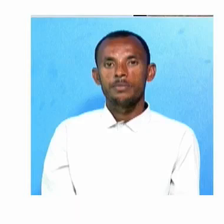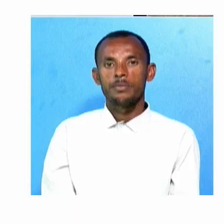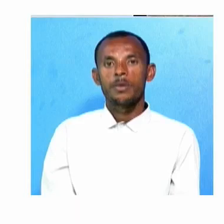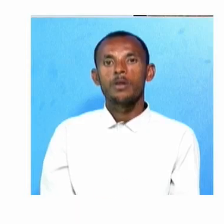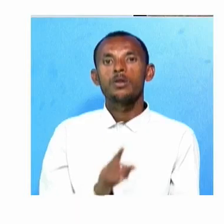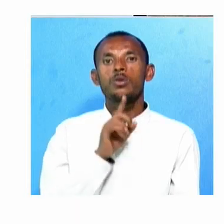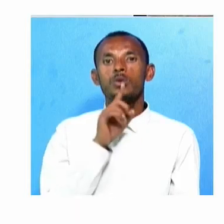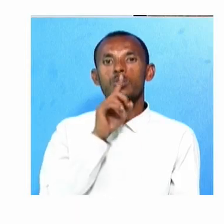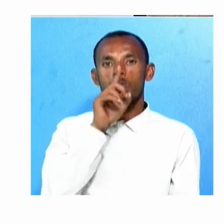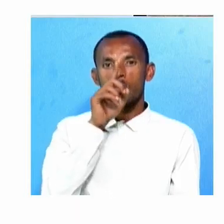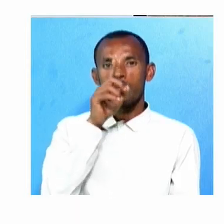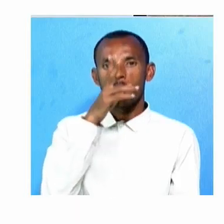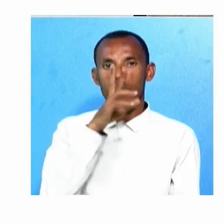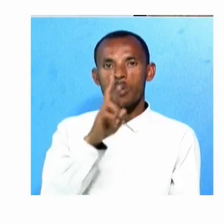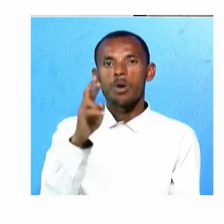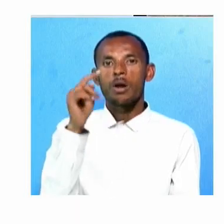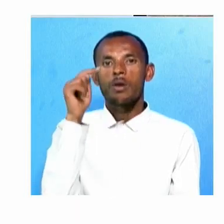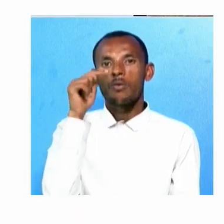True or